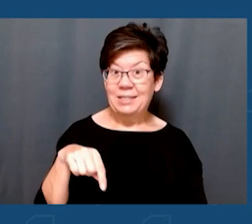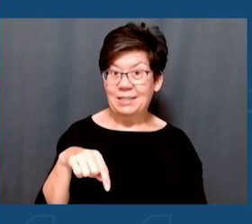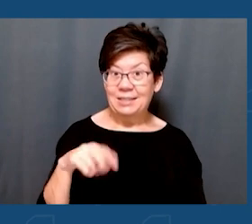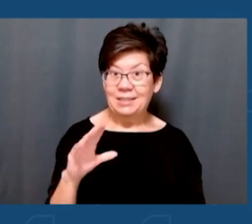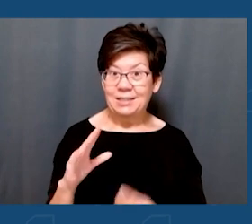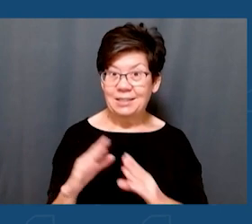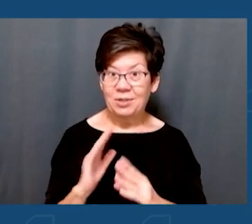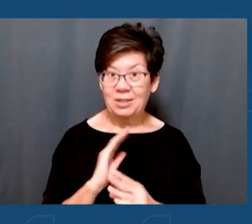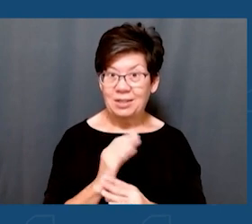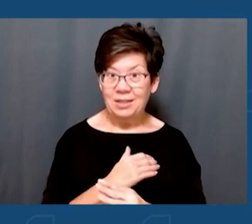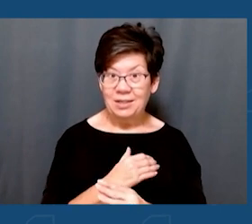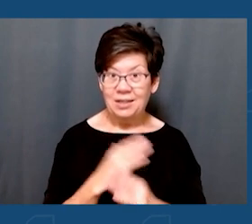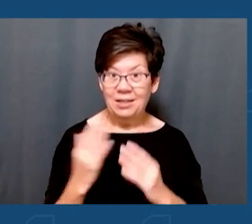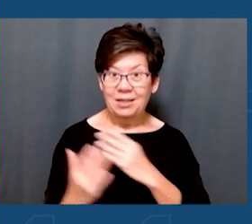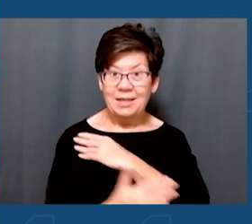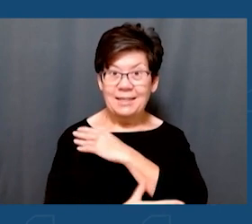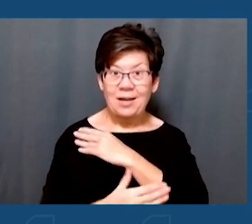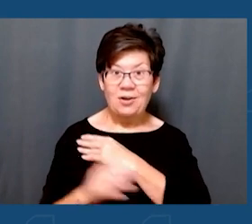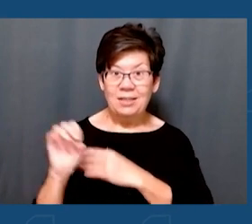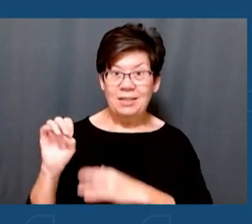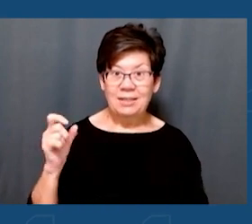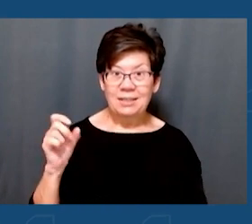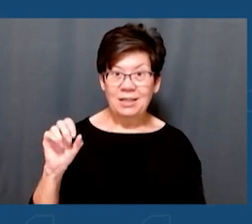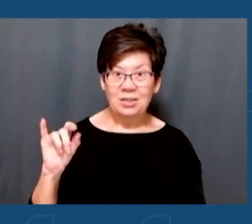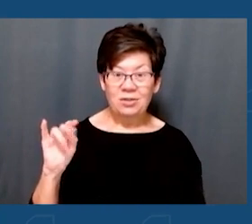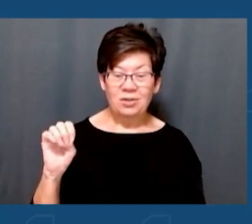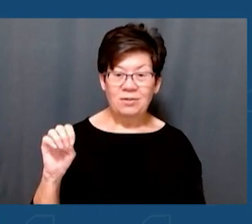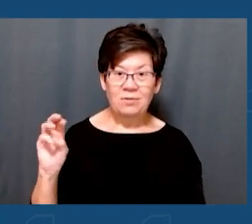our county executive, Mark Polenkar.